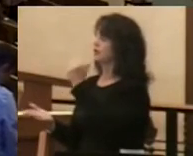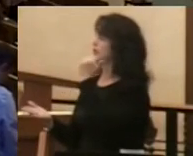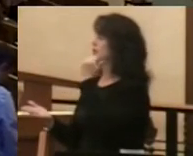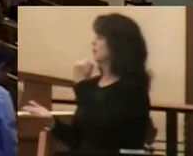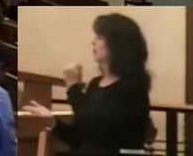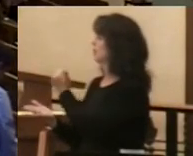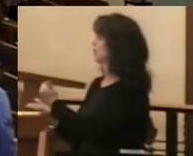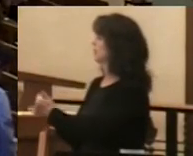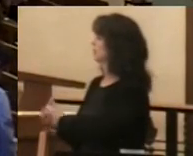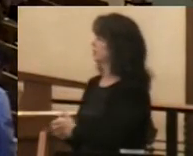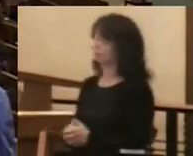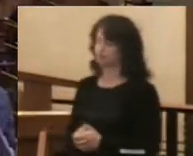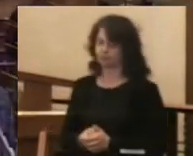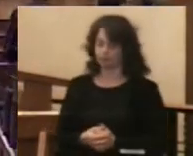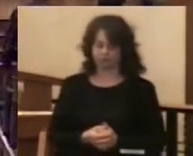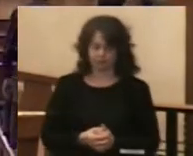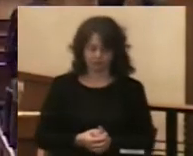ever.